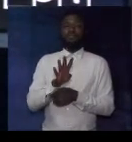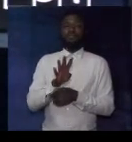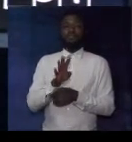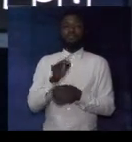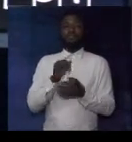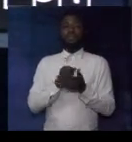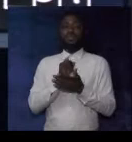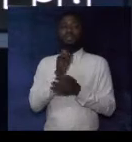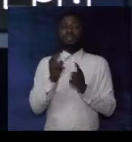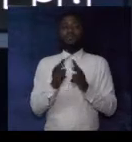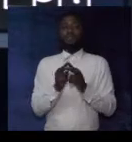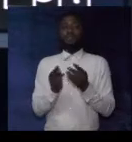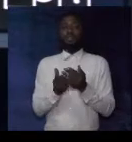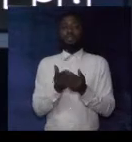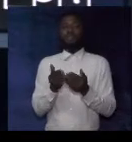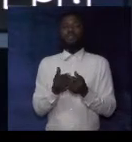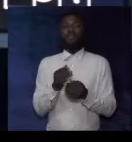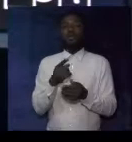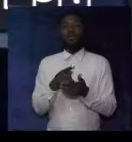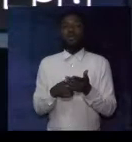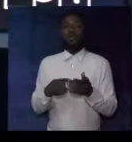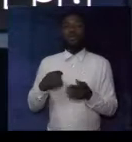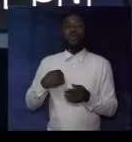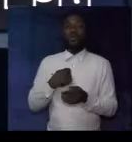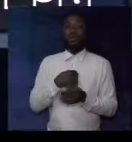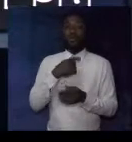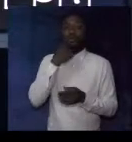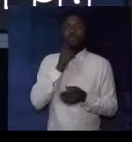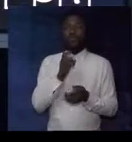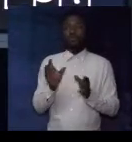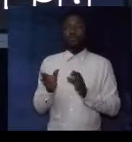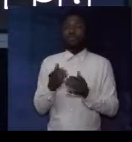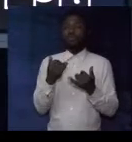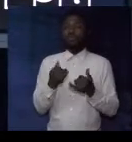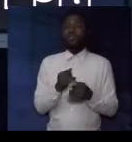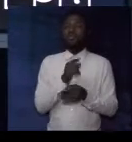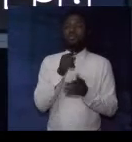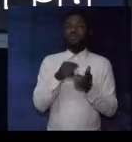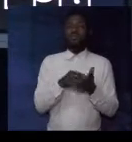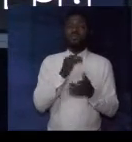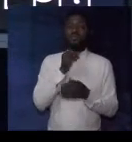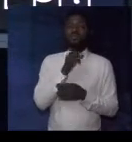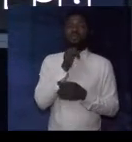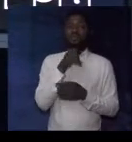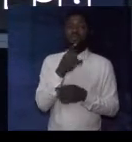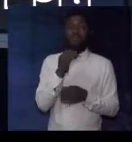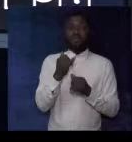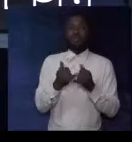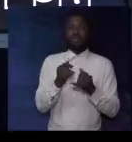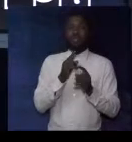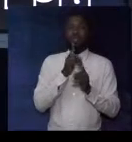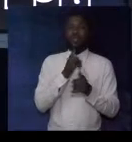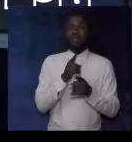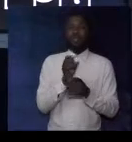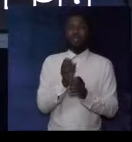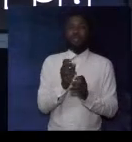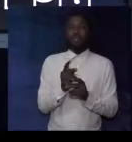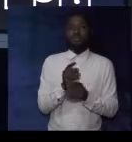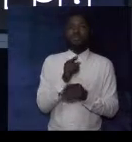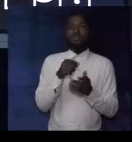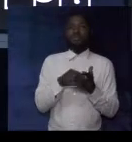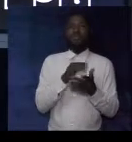54. That is very easy. But what we must do now is, this is not the final